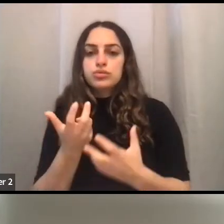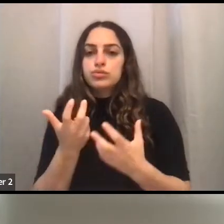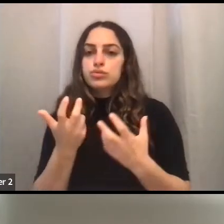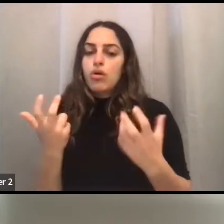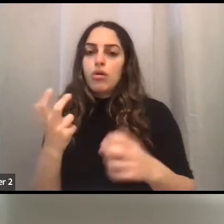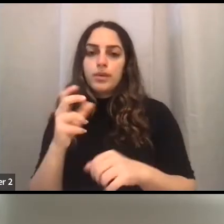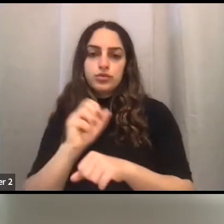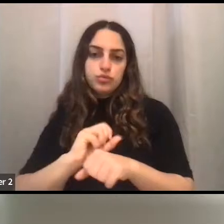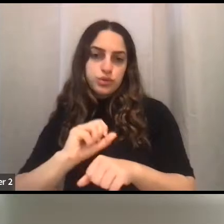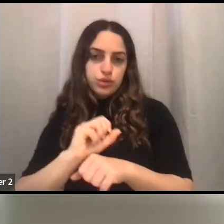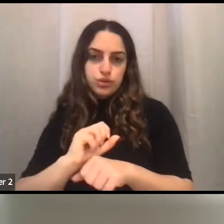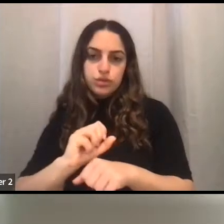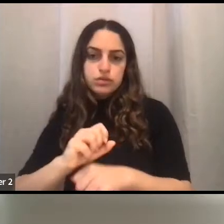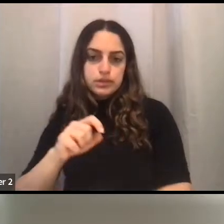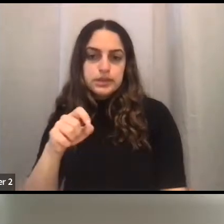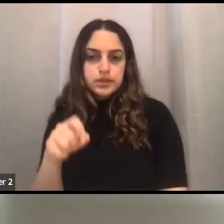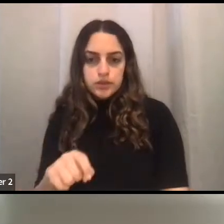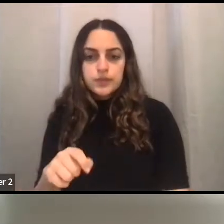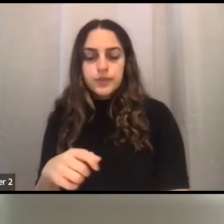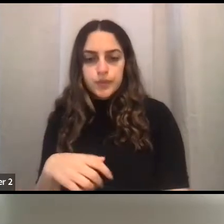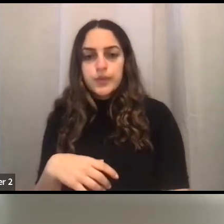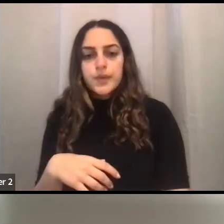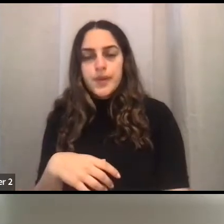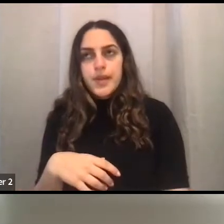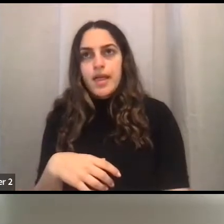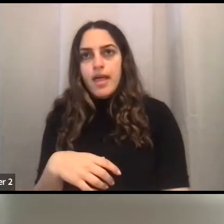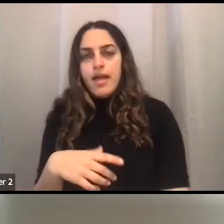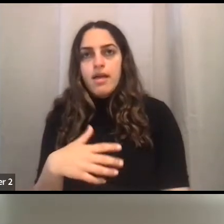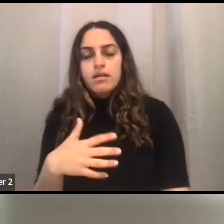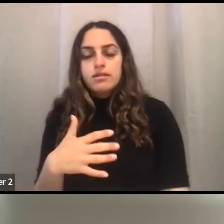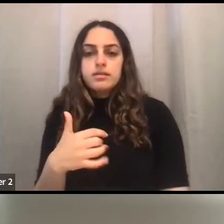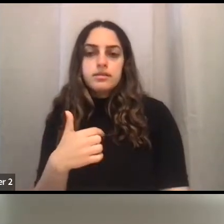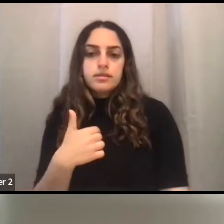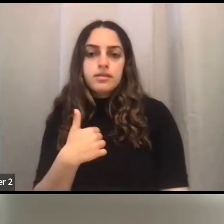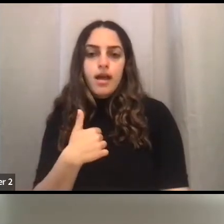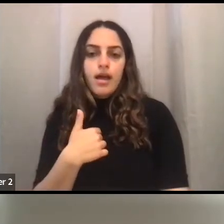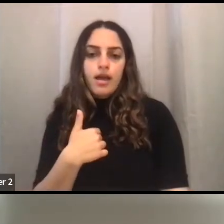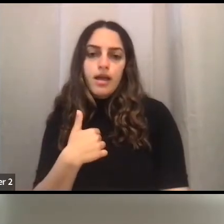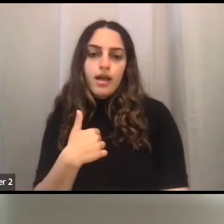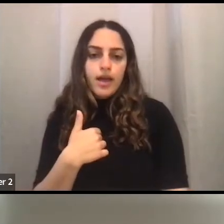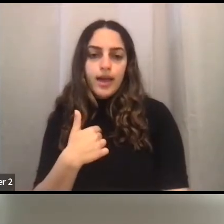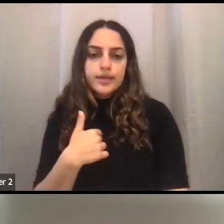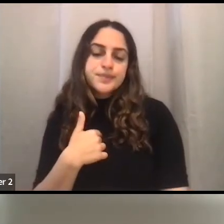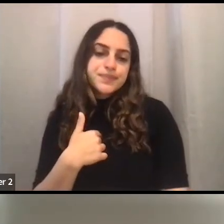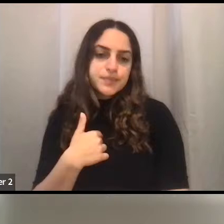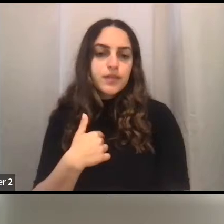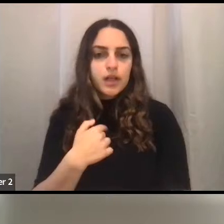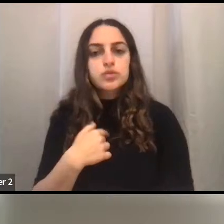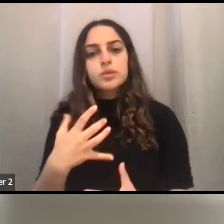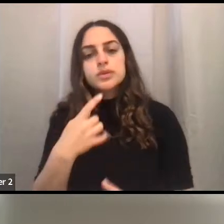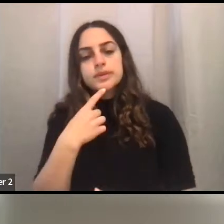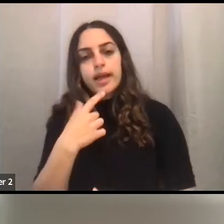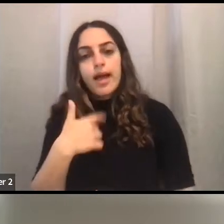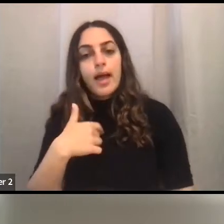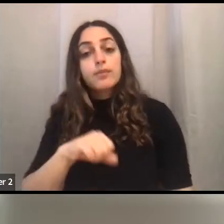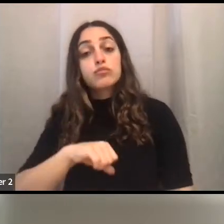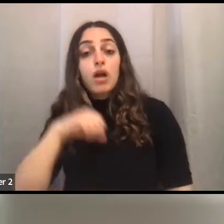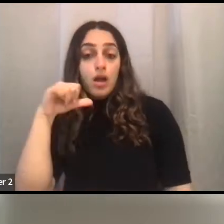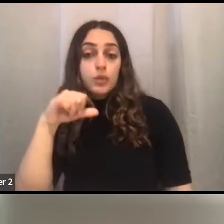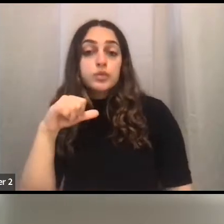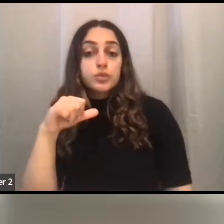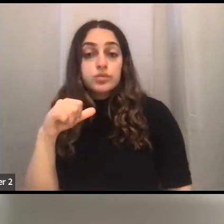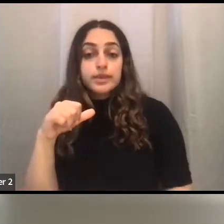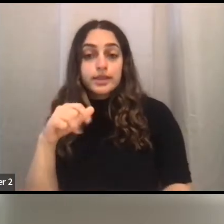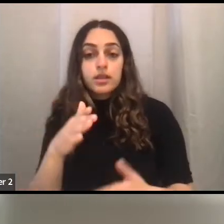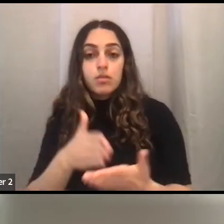be done and and i do just want to say that i am proud to be a part of